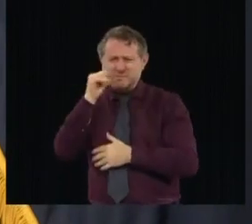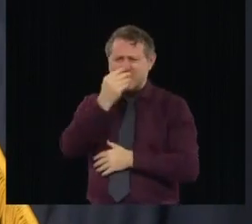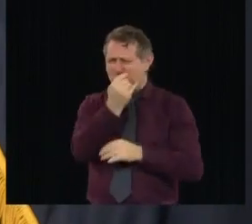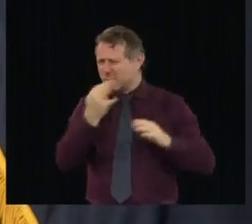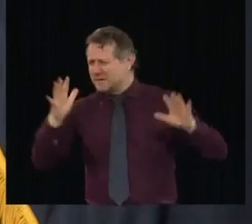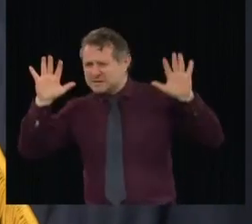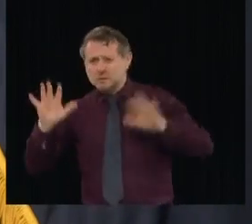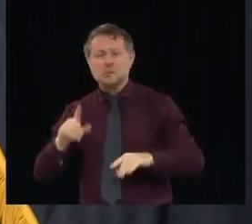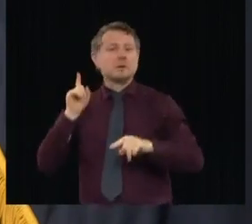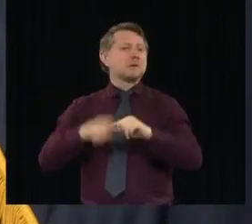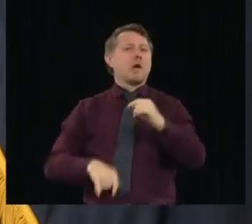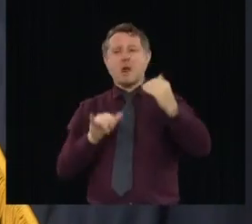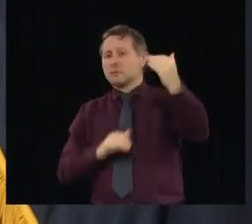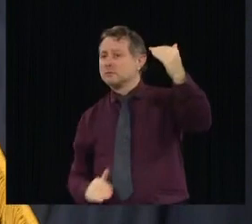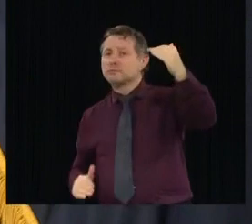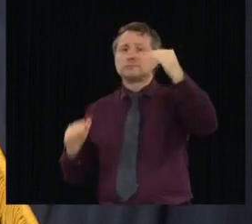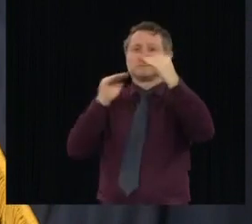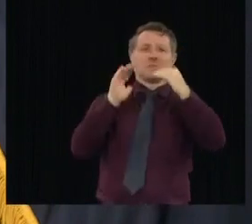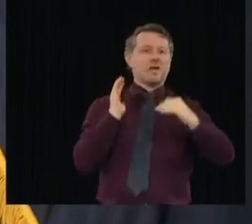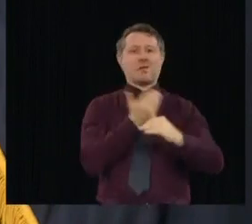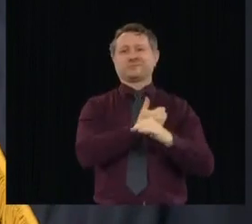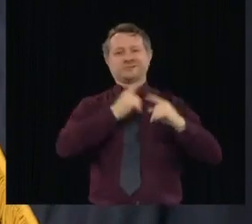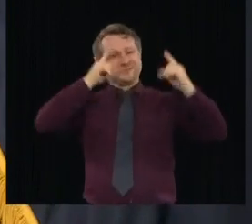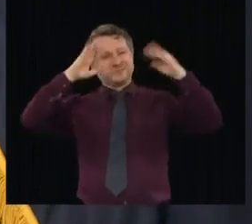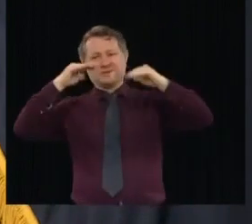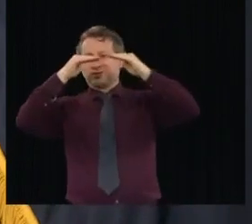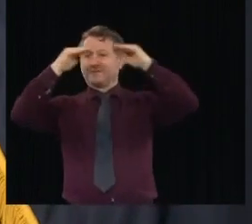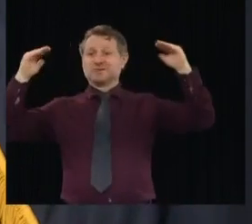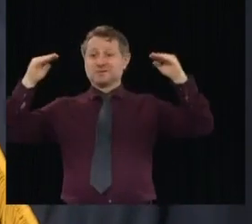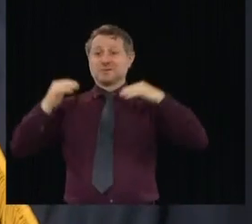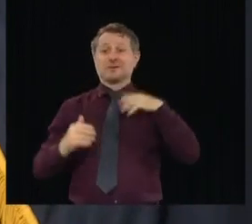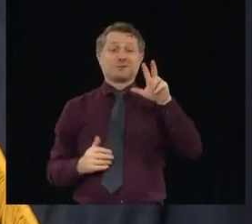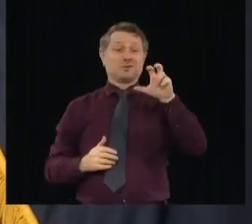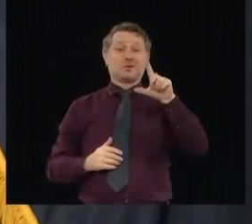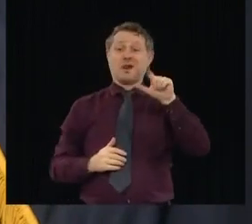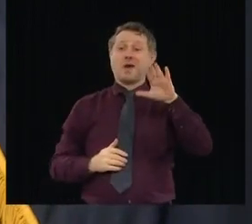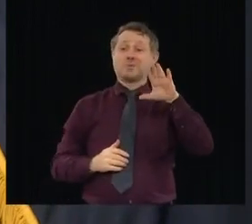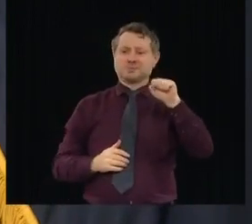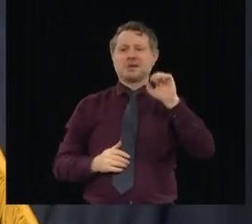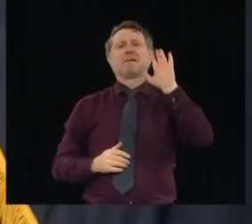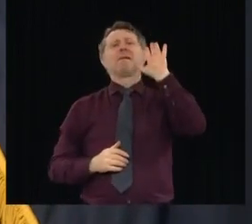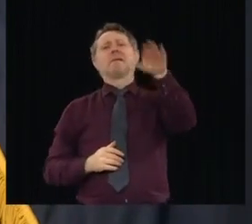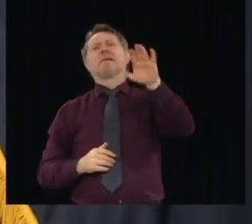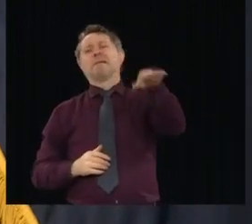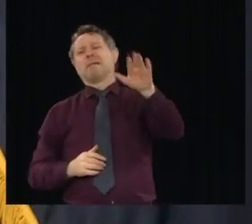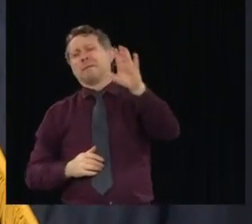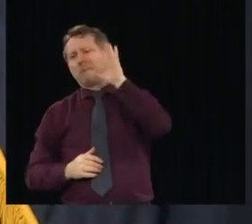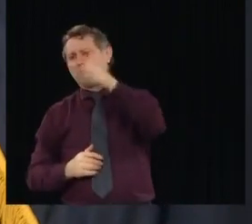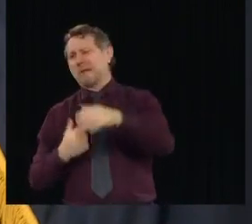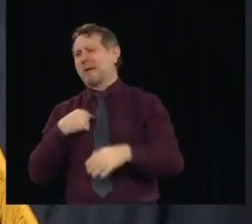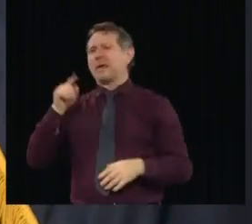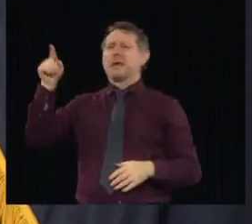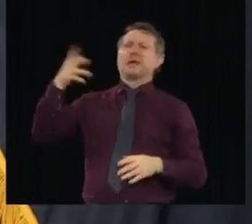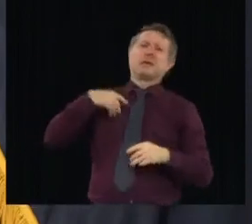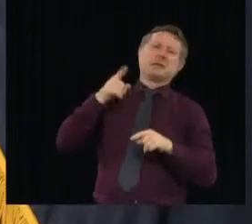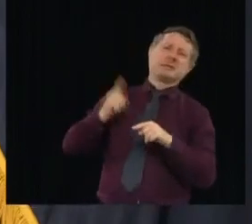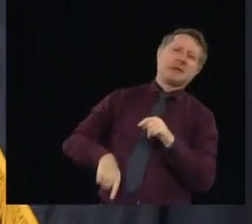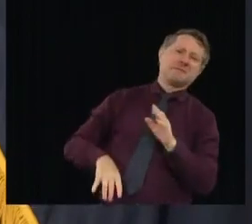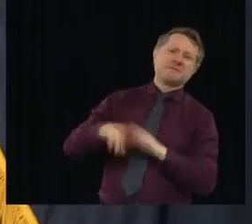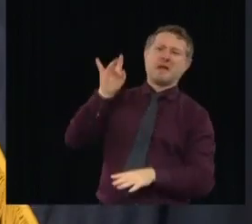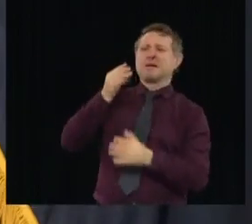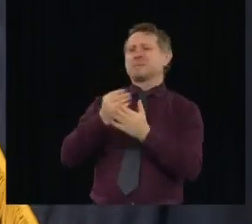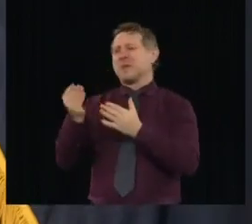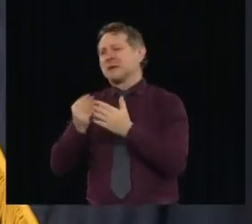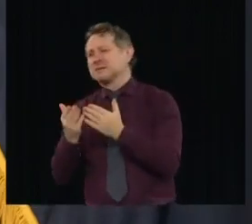need. And then those 300 labs will say they're going to have a problem on the back end getting the supplies. That's where the federal government comes